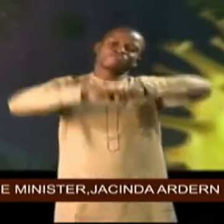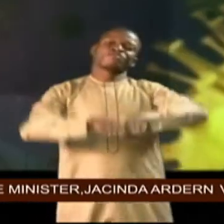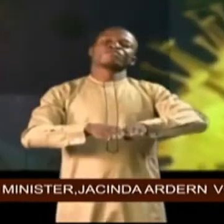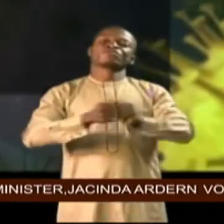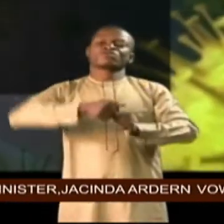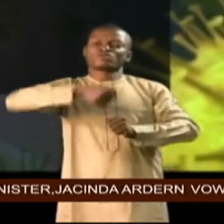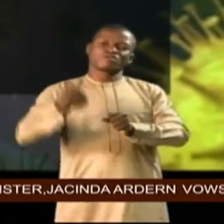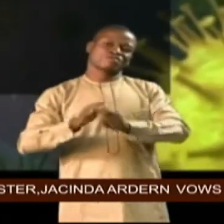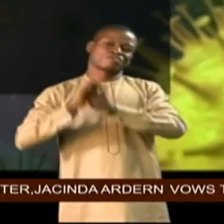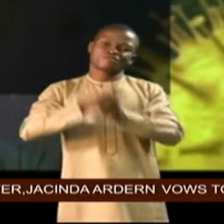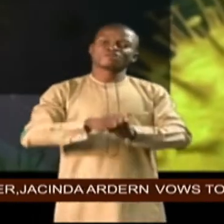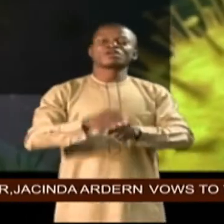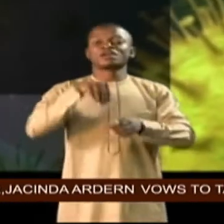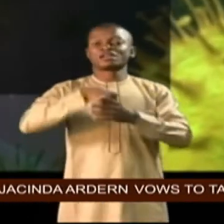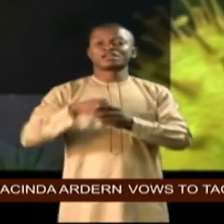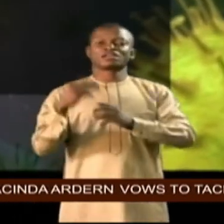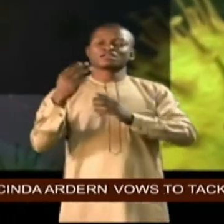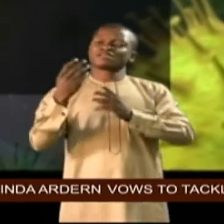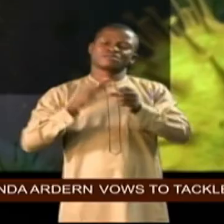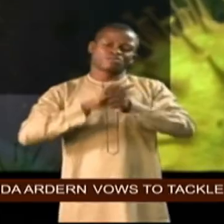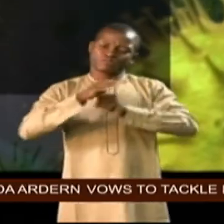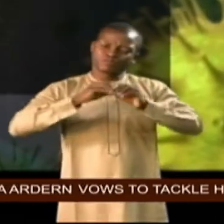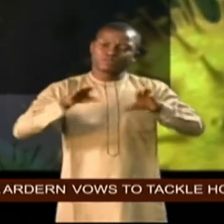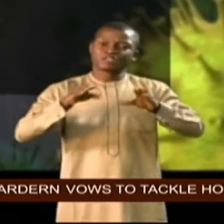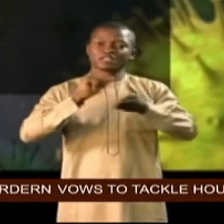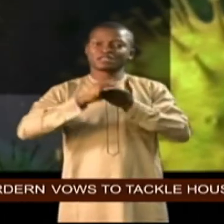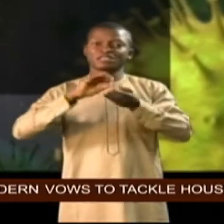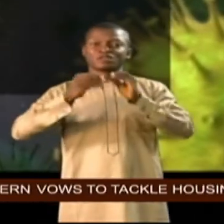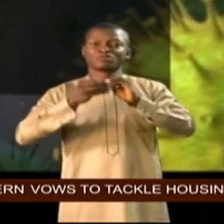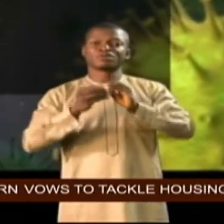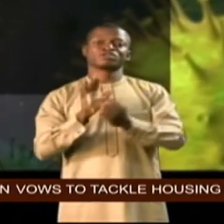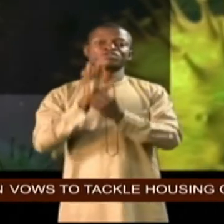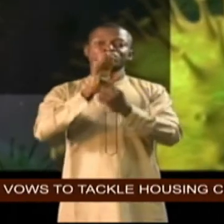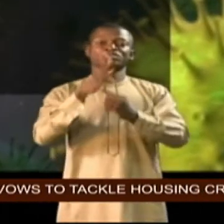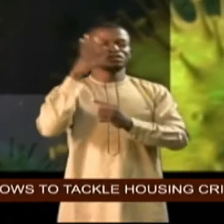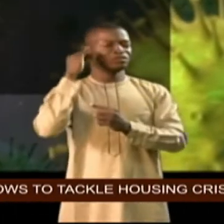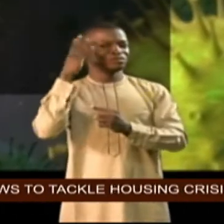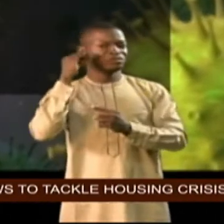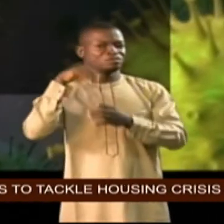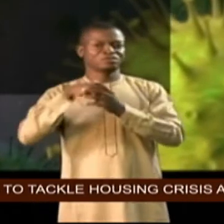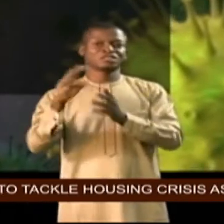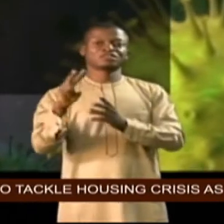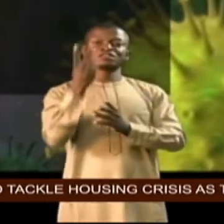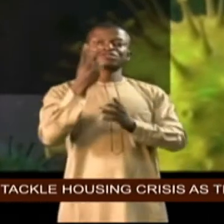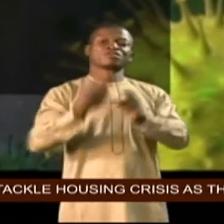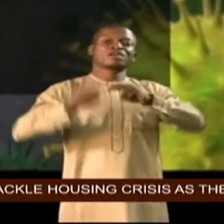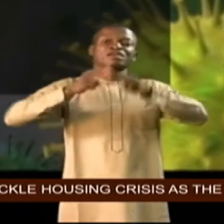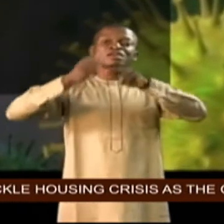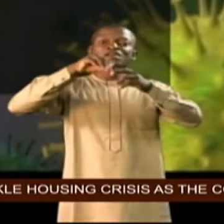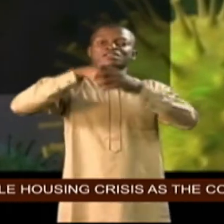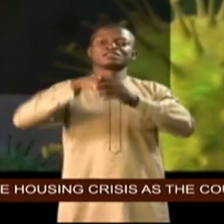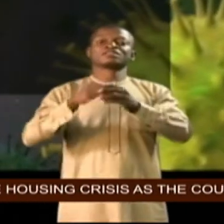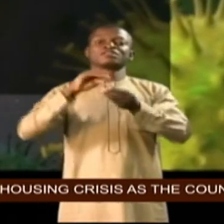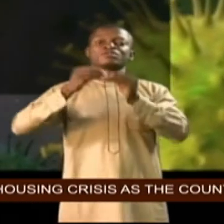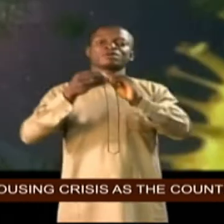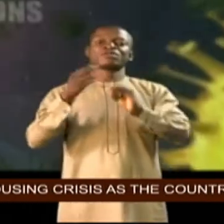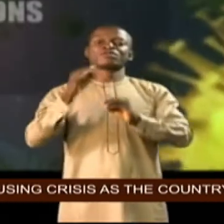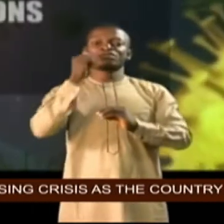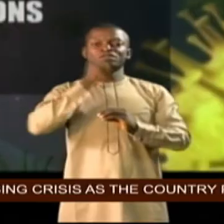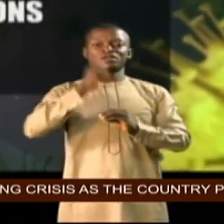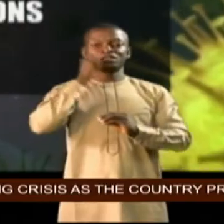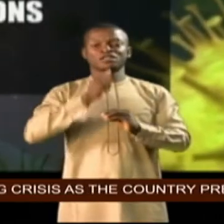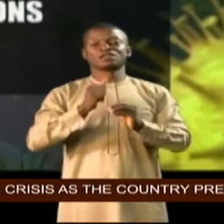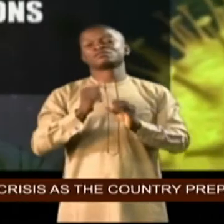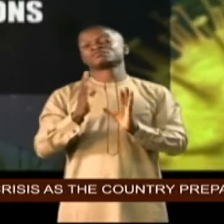restrictions in their worst affected regions as figures show they are experiencing a second rise in the number of daily cases.